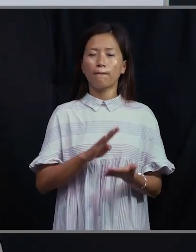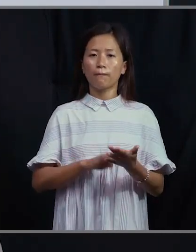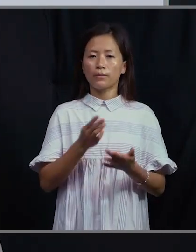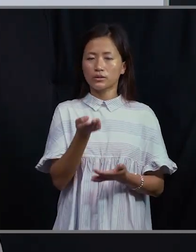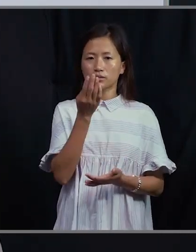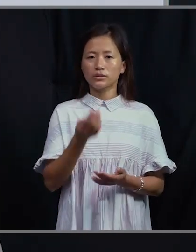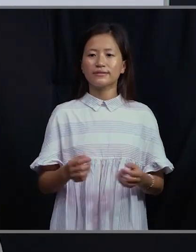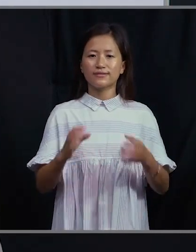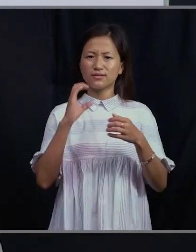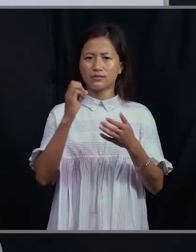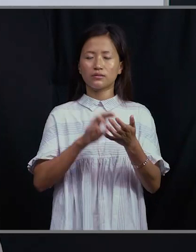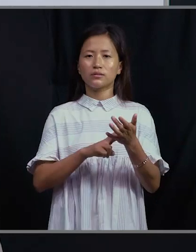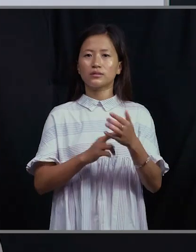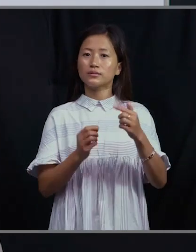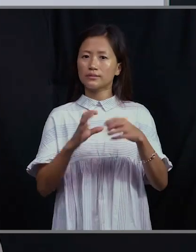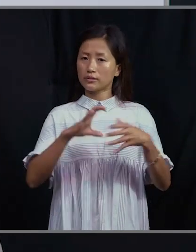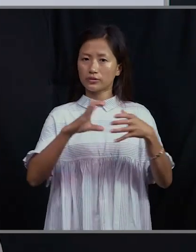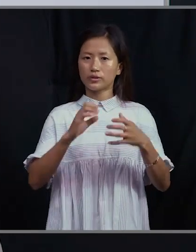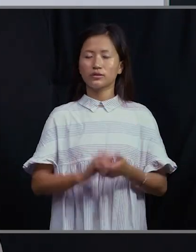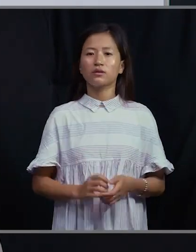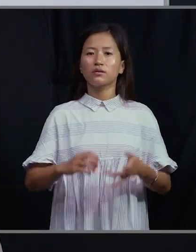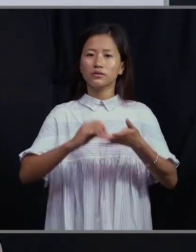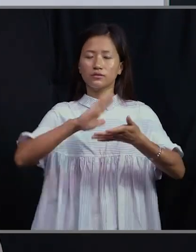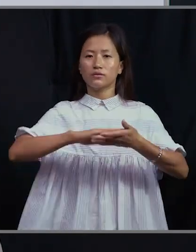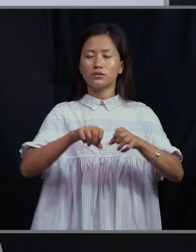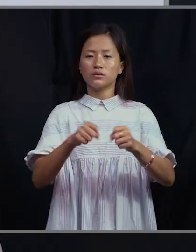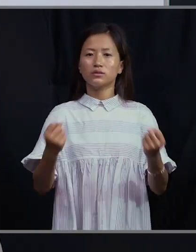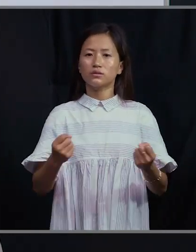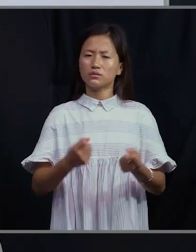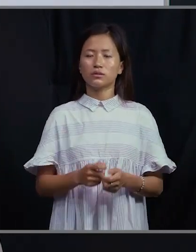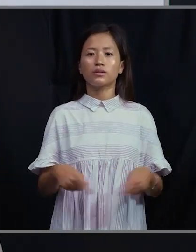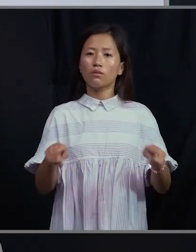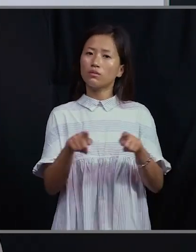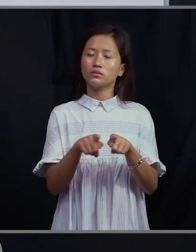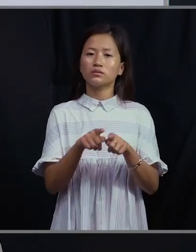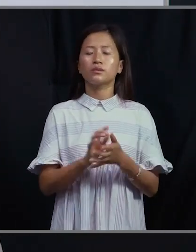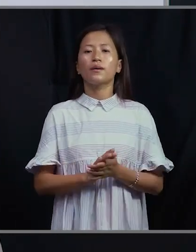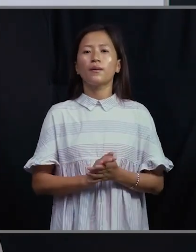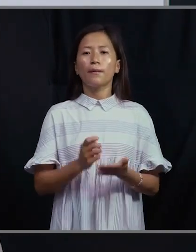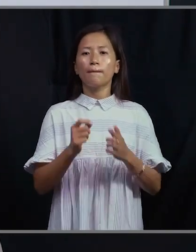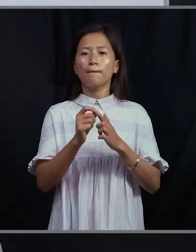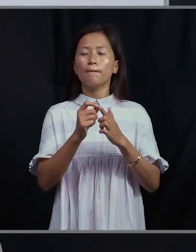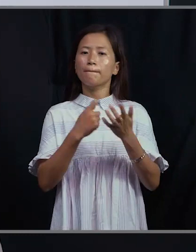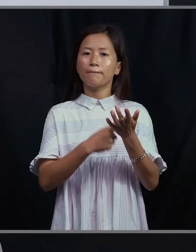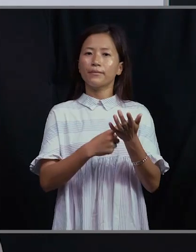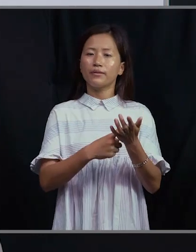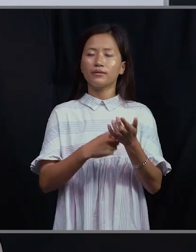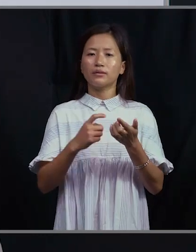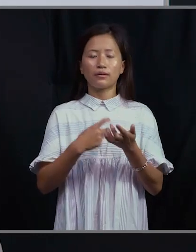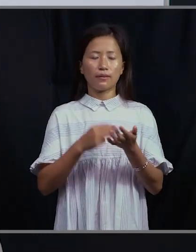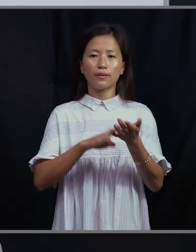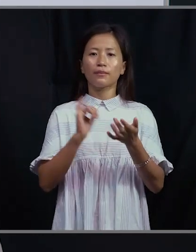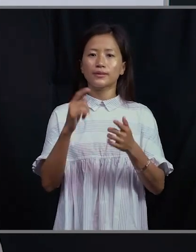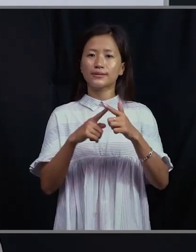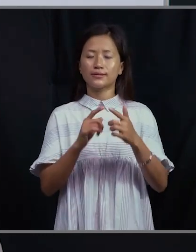contract, what happened is that divorce is also permitted. Okay, I repeat again, divorce is also permitted